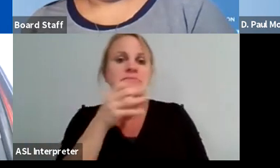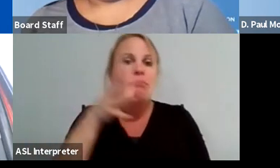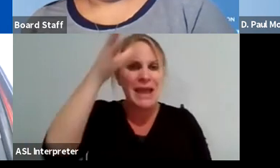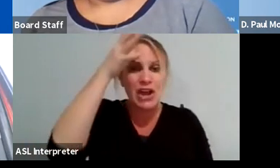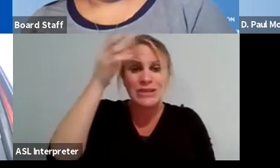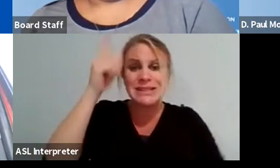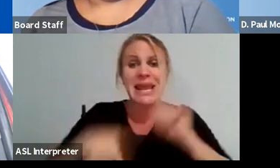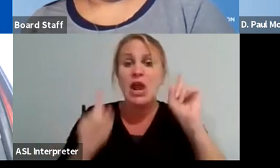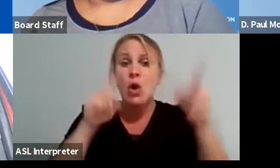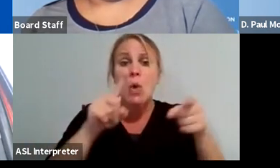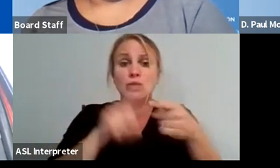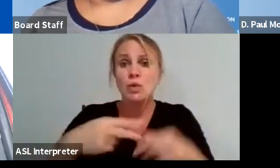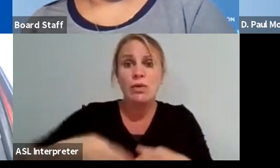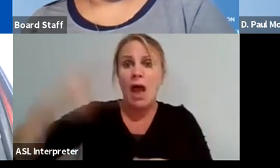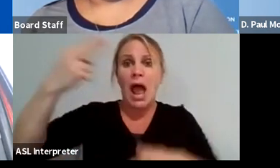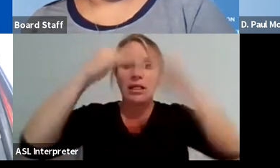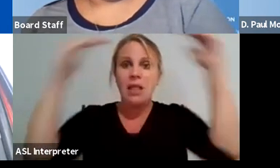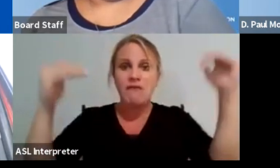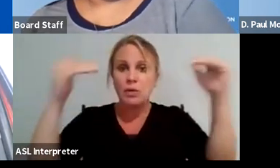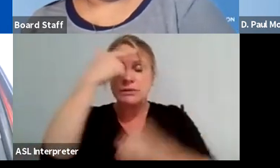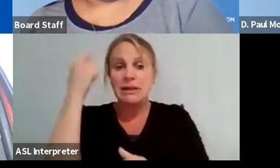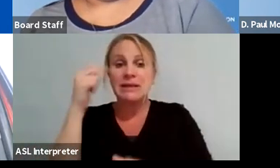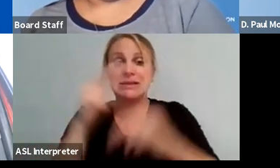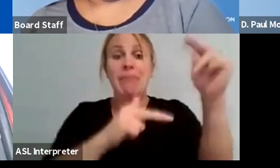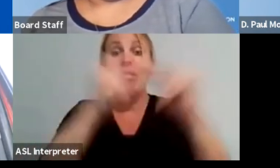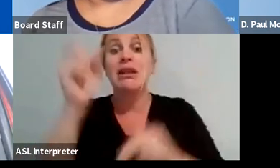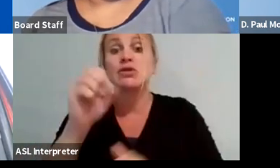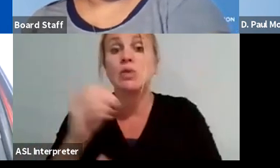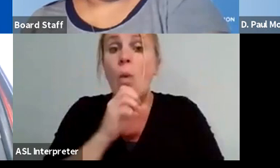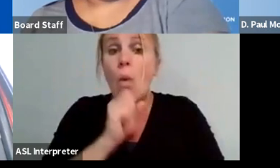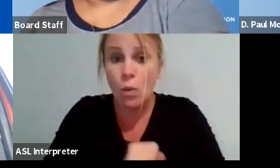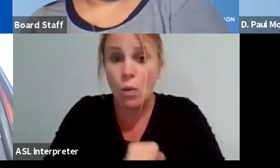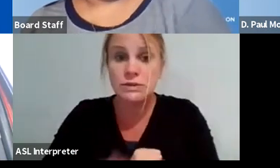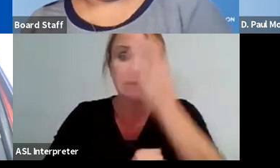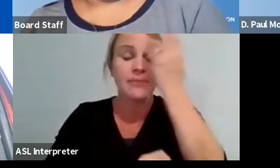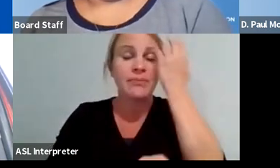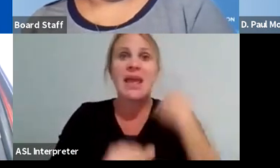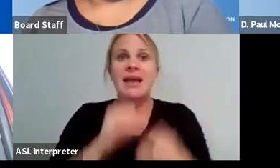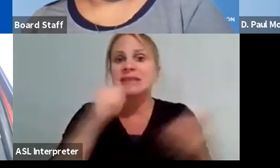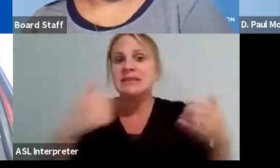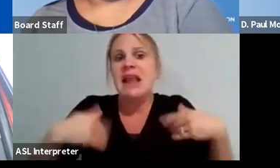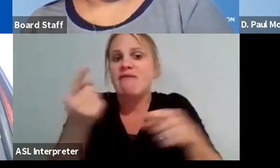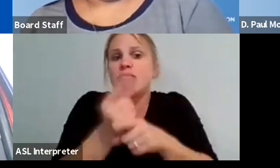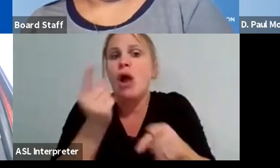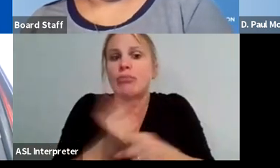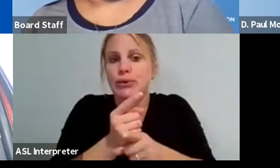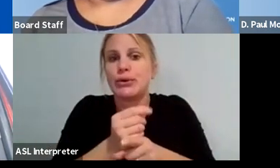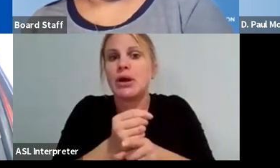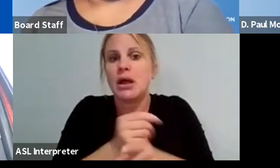go to the higher levels because the building is old and doesn't have that proper